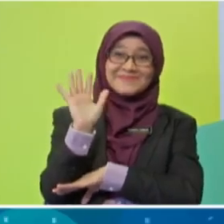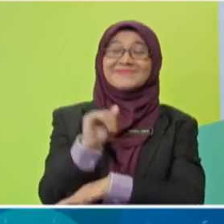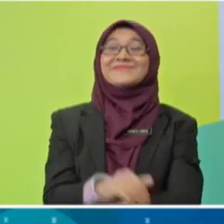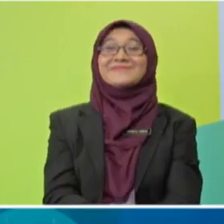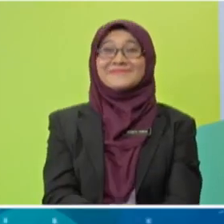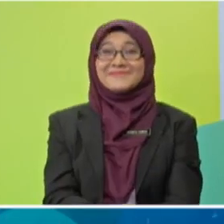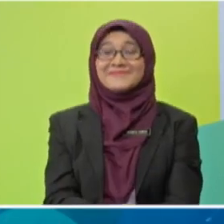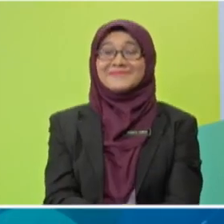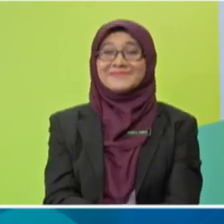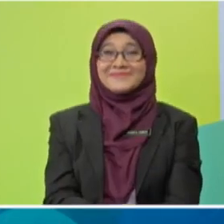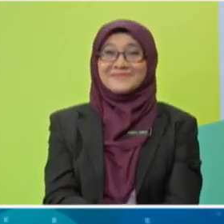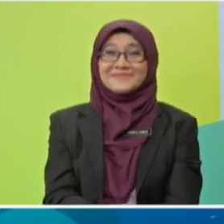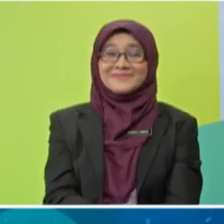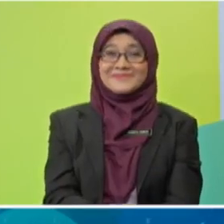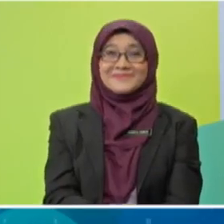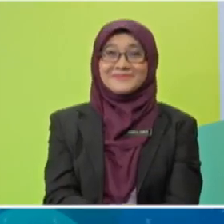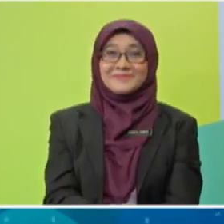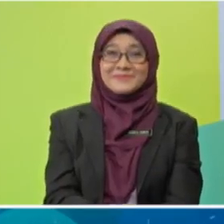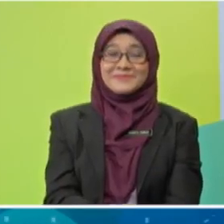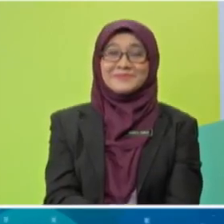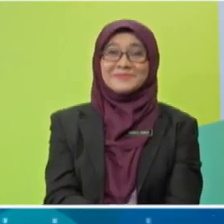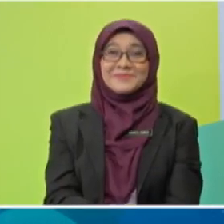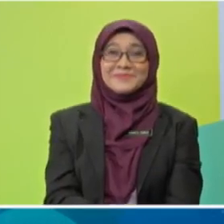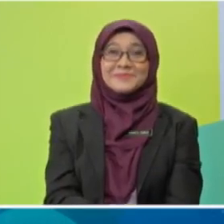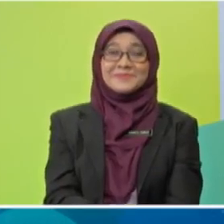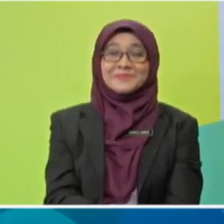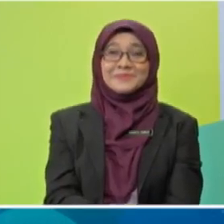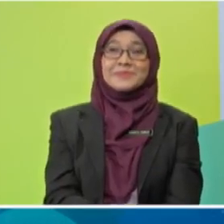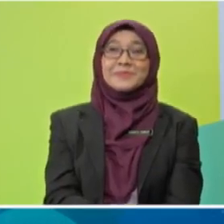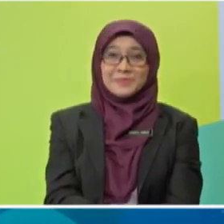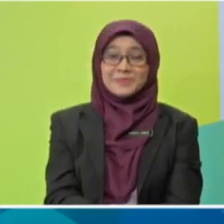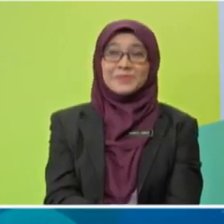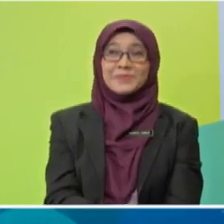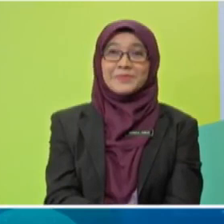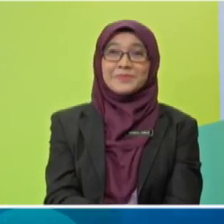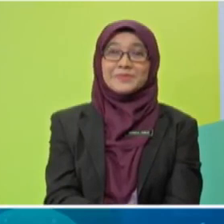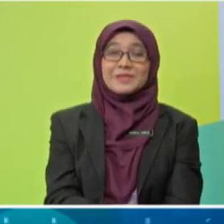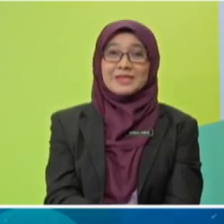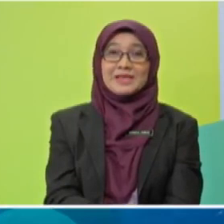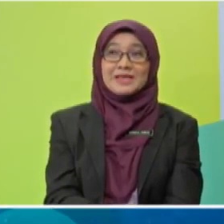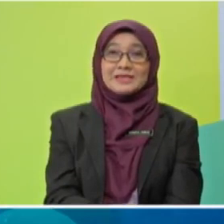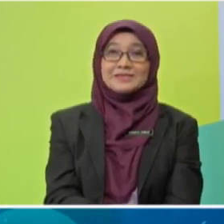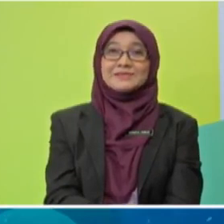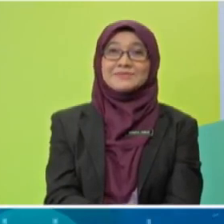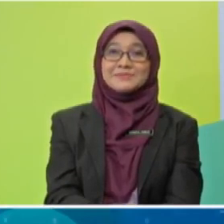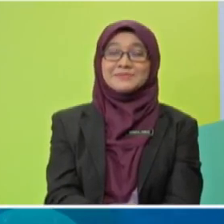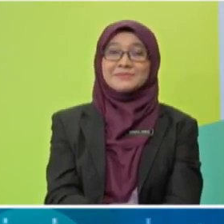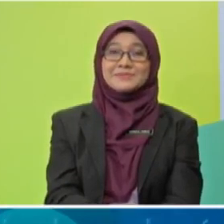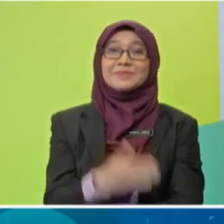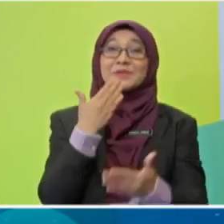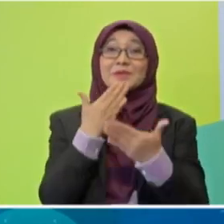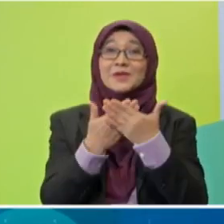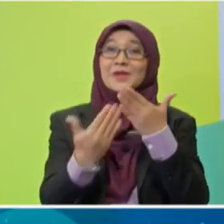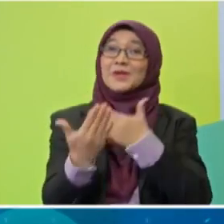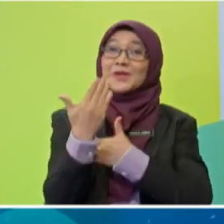Oh yes, they are. Can I get your help, Teacher Kalai, to introduce our 4 pupils online? Okay, before that, good day all viewers at home. Hope everyone